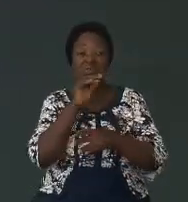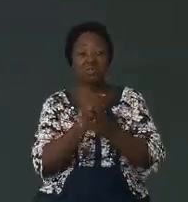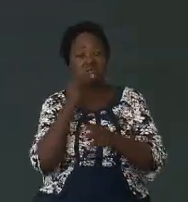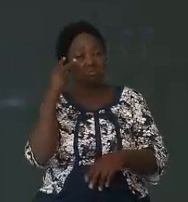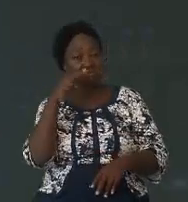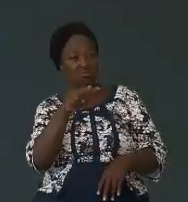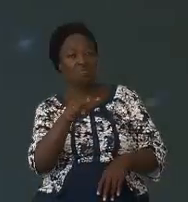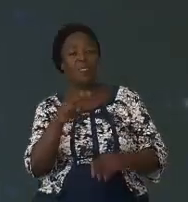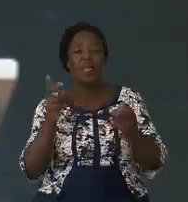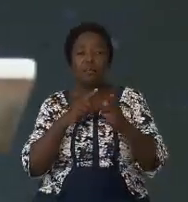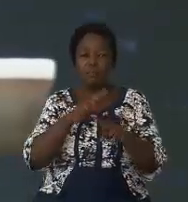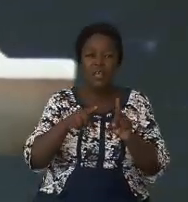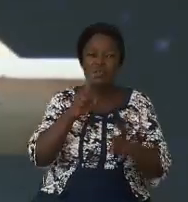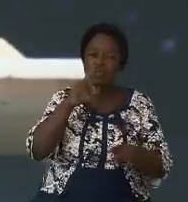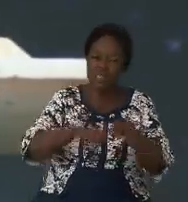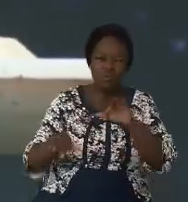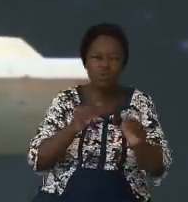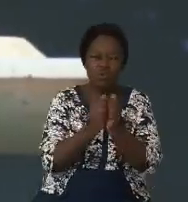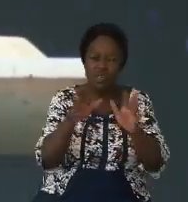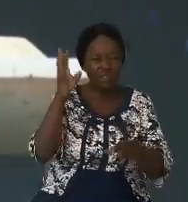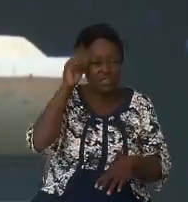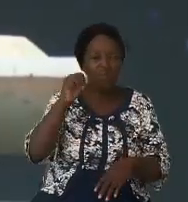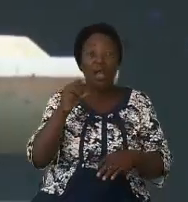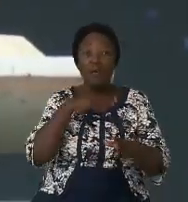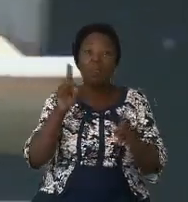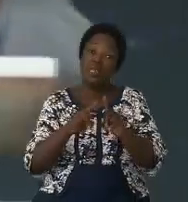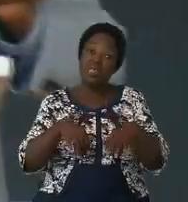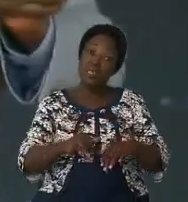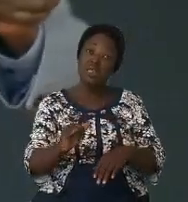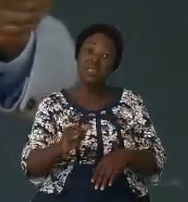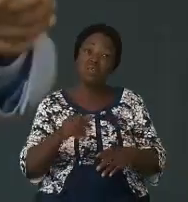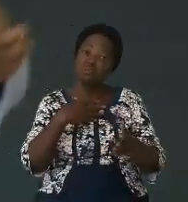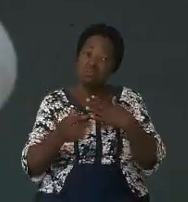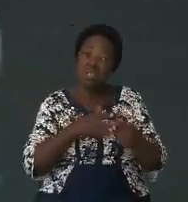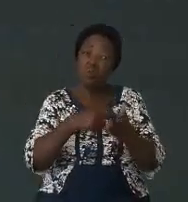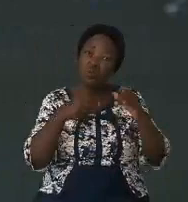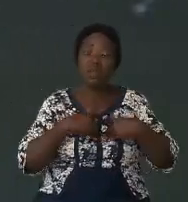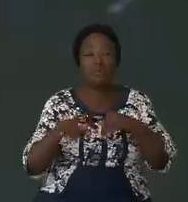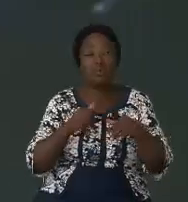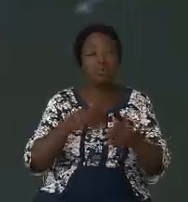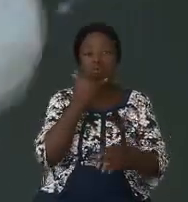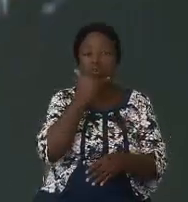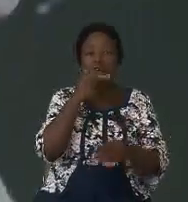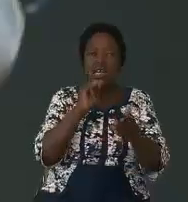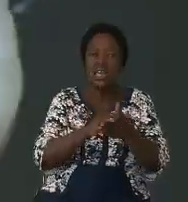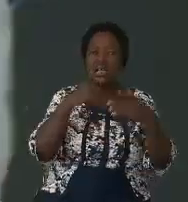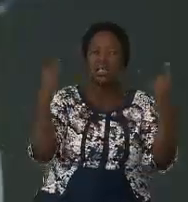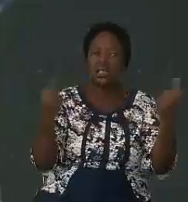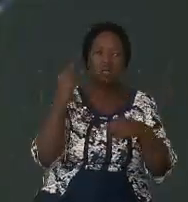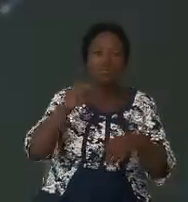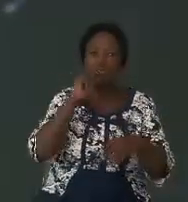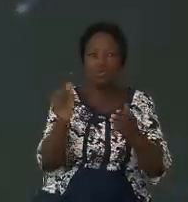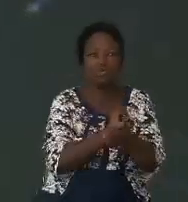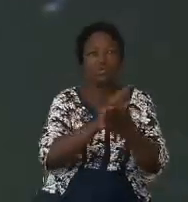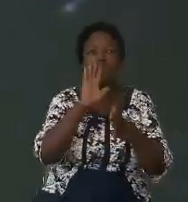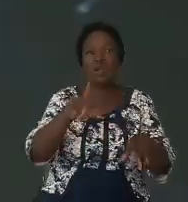And God was looking at you, but you can't do without me. And all the same, whatever you have said wrong, whatever you have done